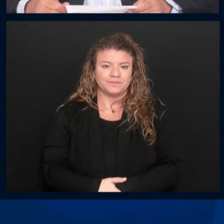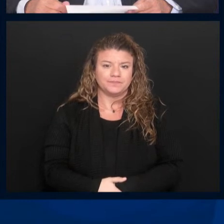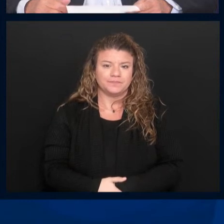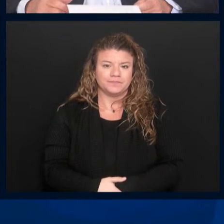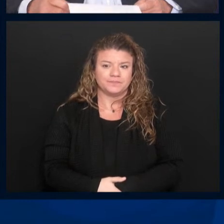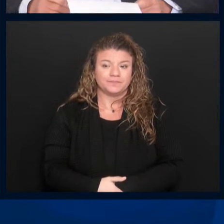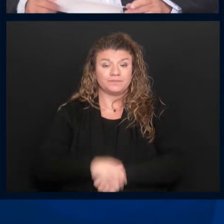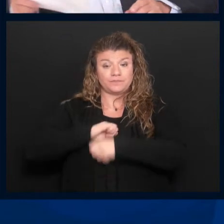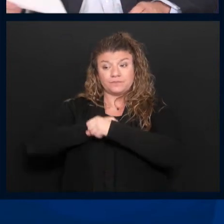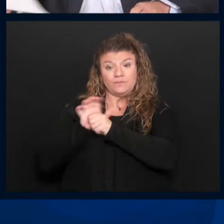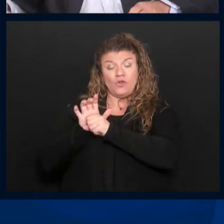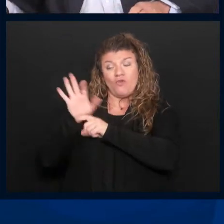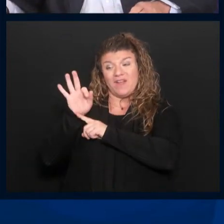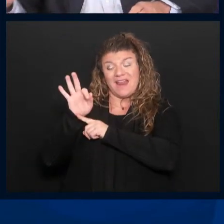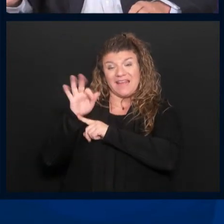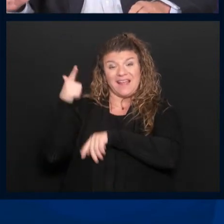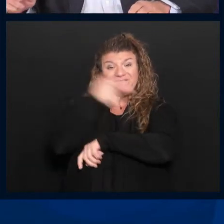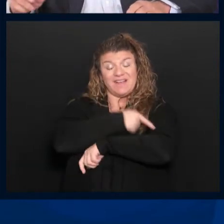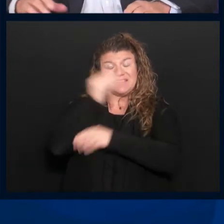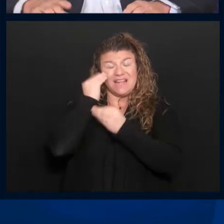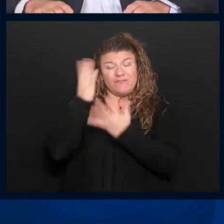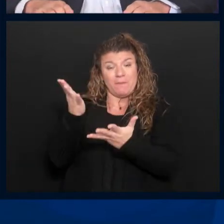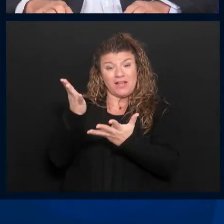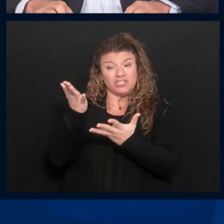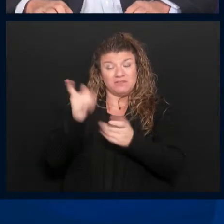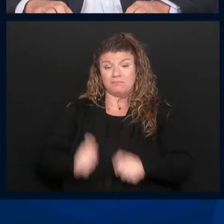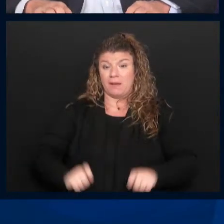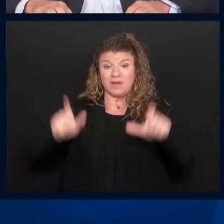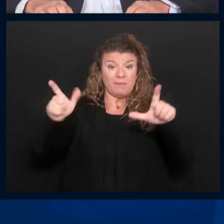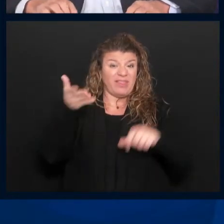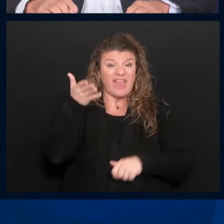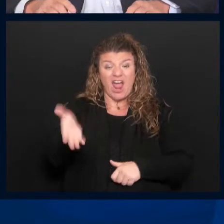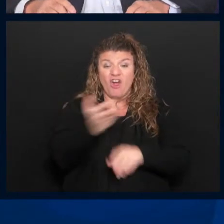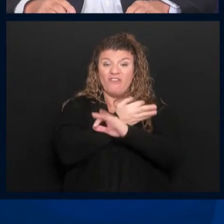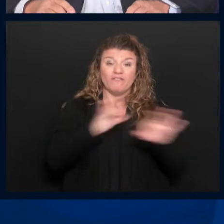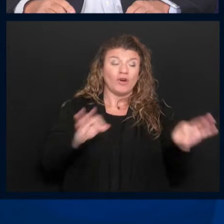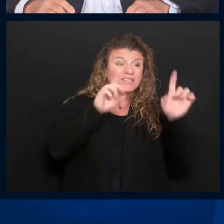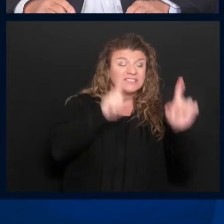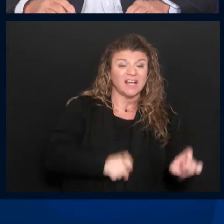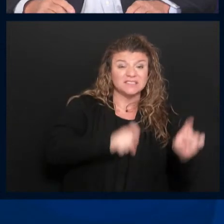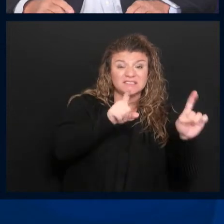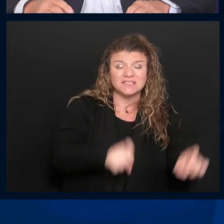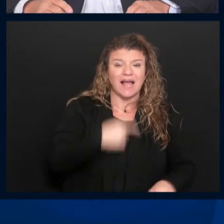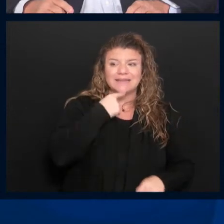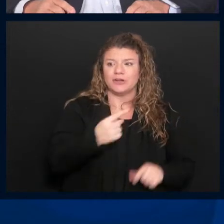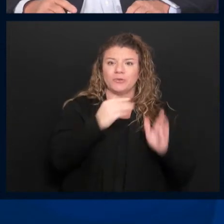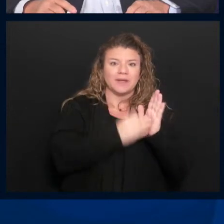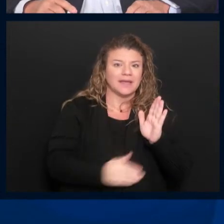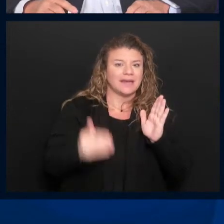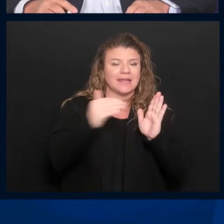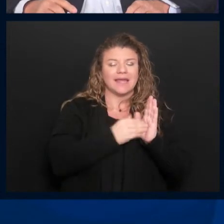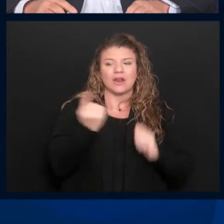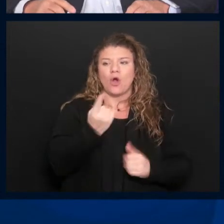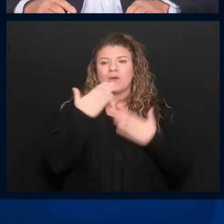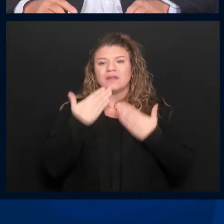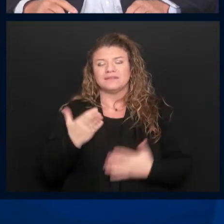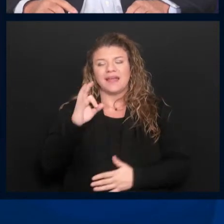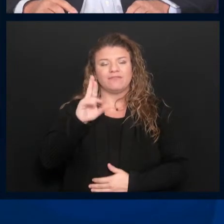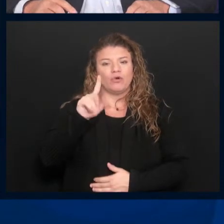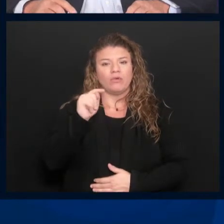The COVID-19 vaccine info line is all up there. The free testing I tell you about all the time. I always thank Fruth